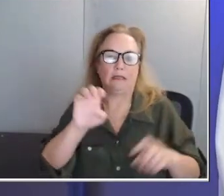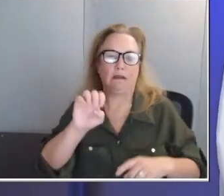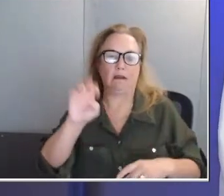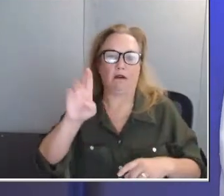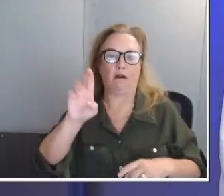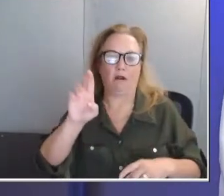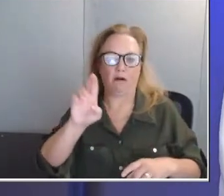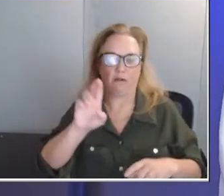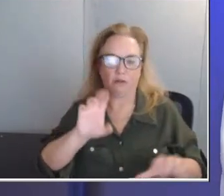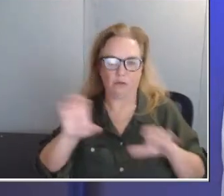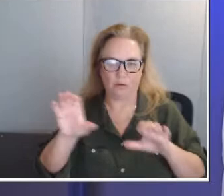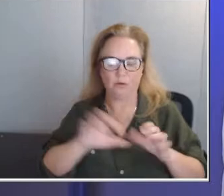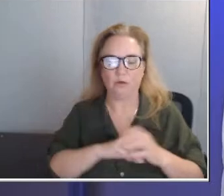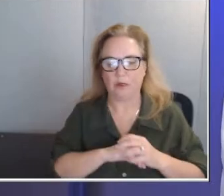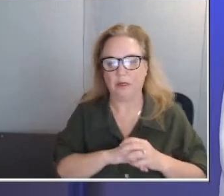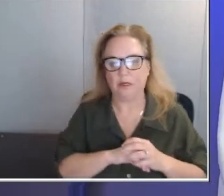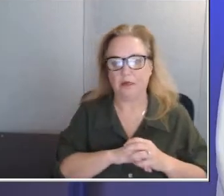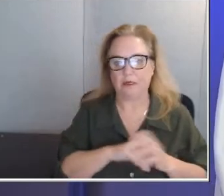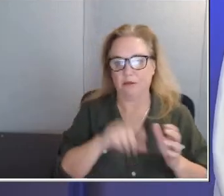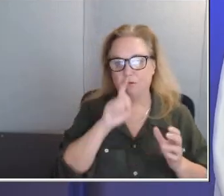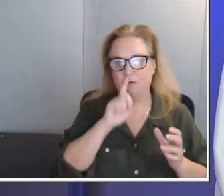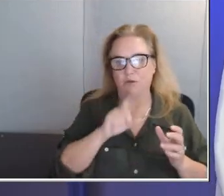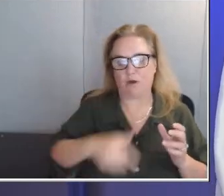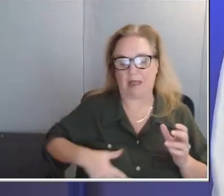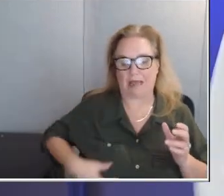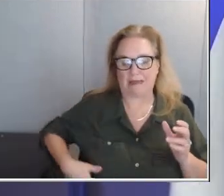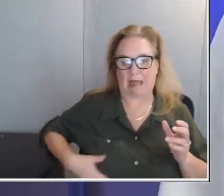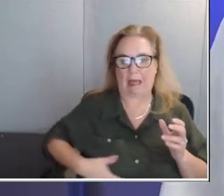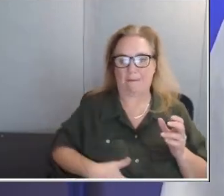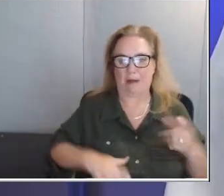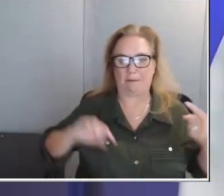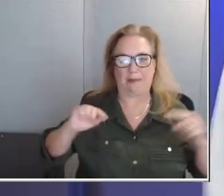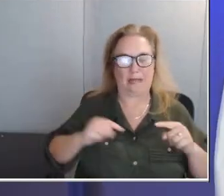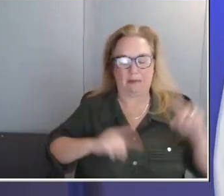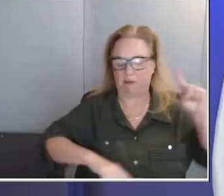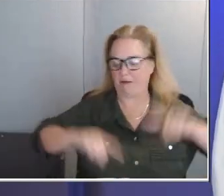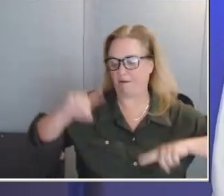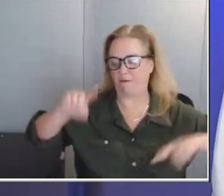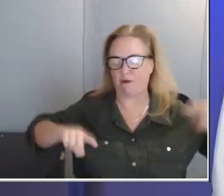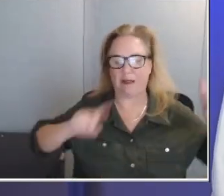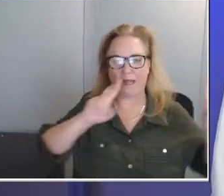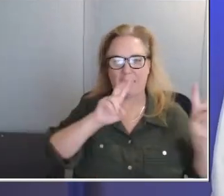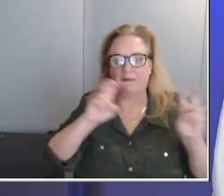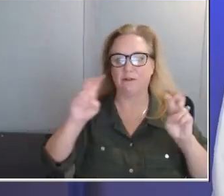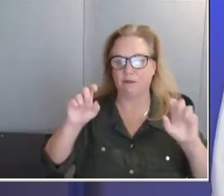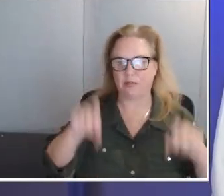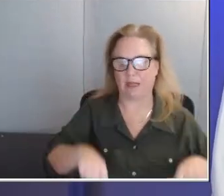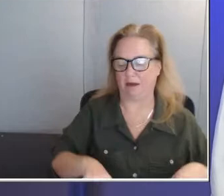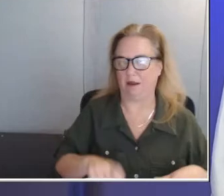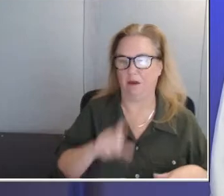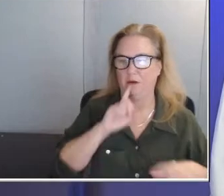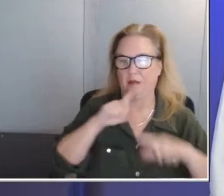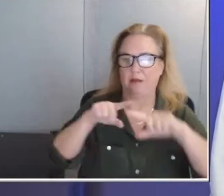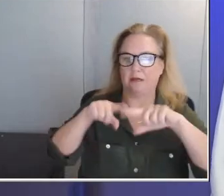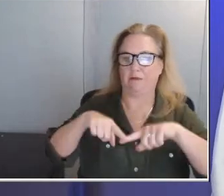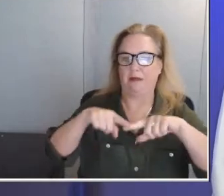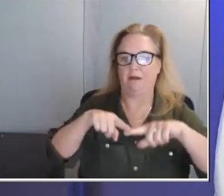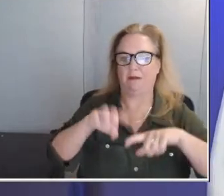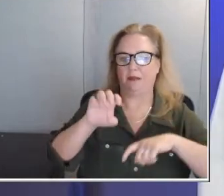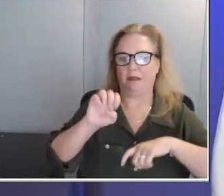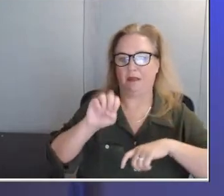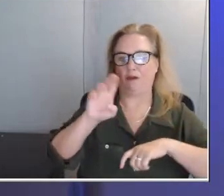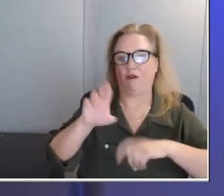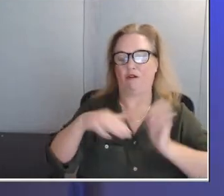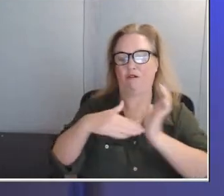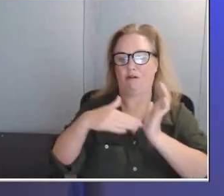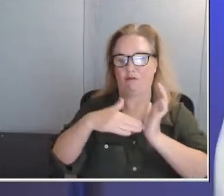do. But it's true that abdominal pain can be all kinds of different things. So we really rely on our emergency medicine colleagues to help